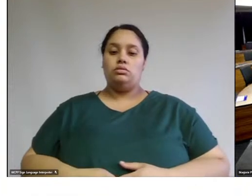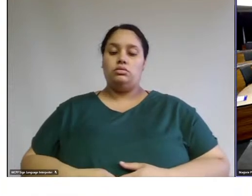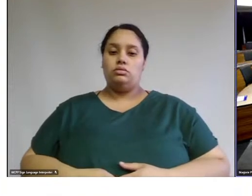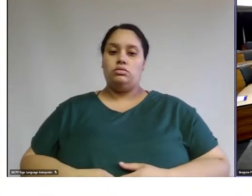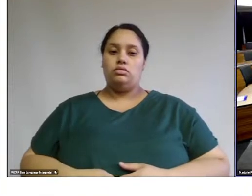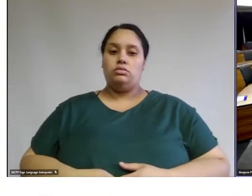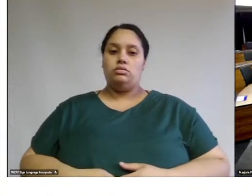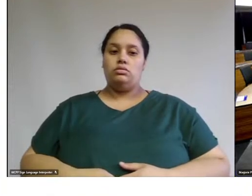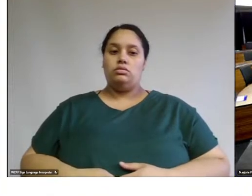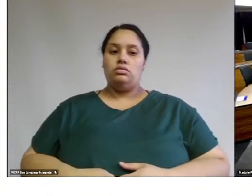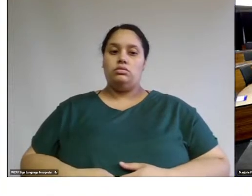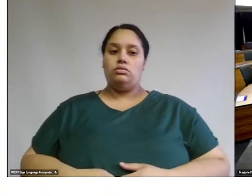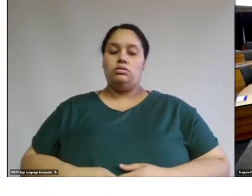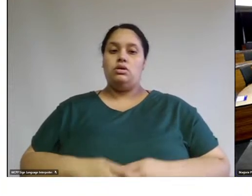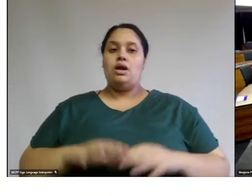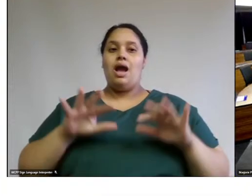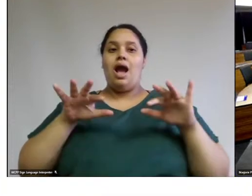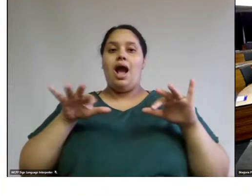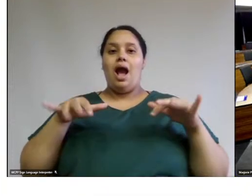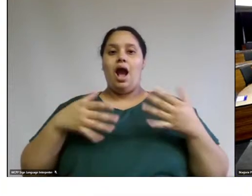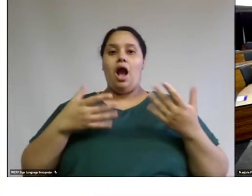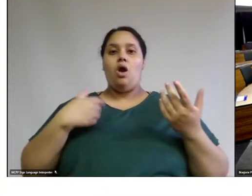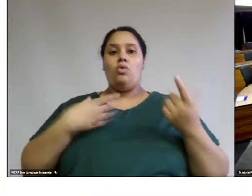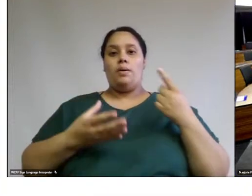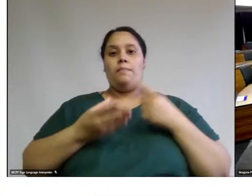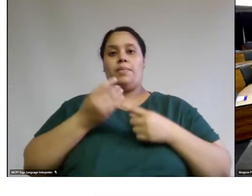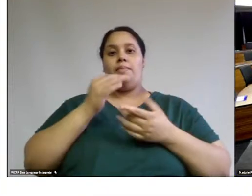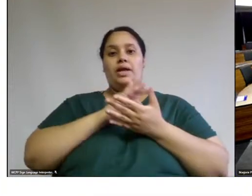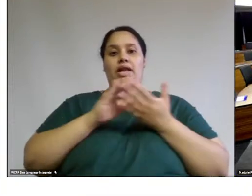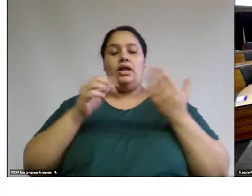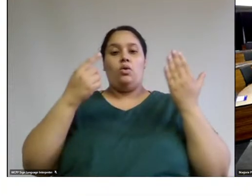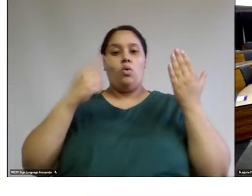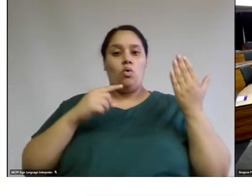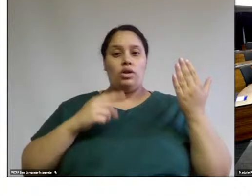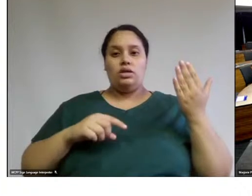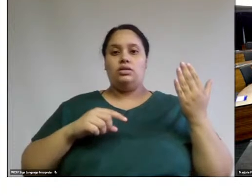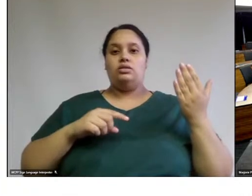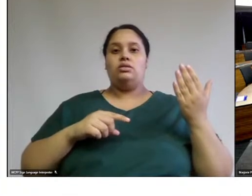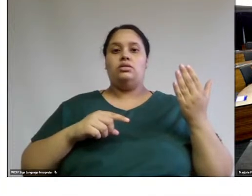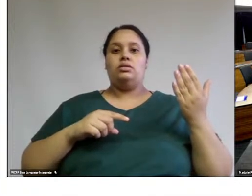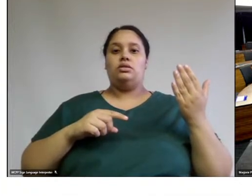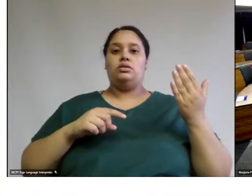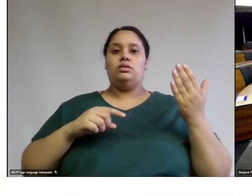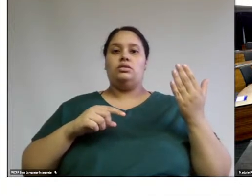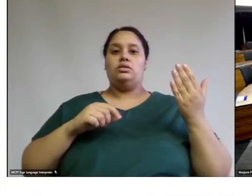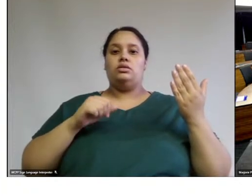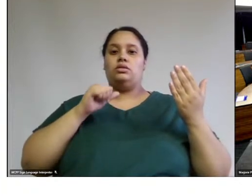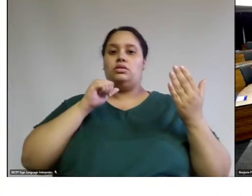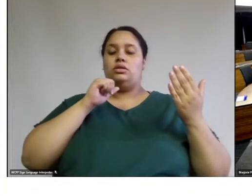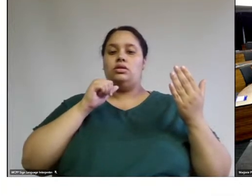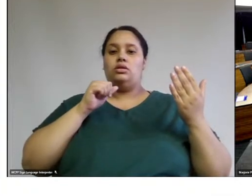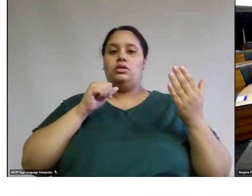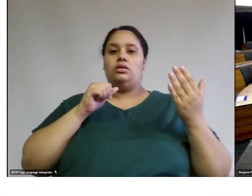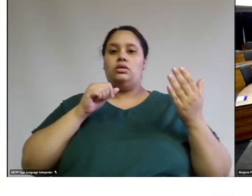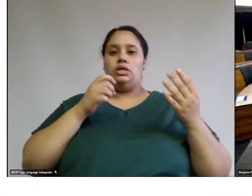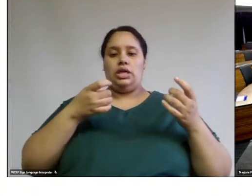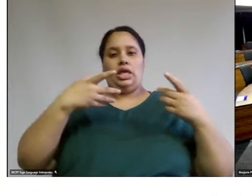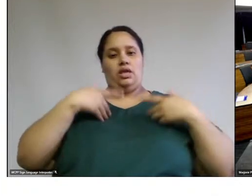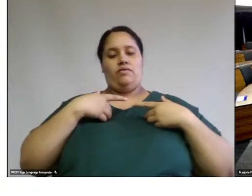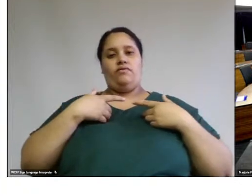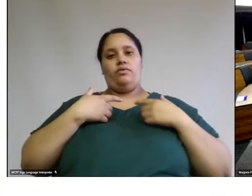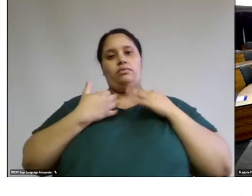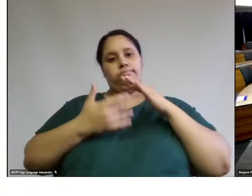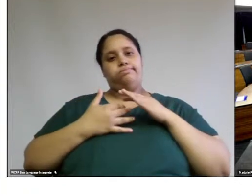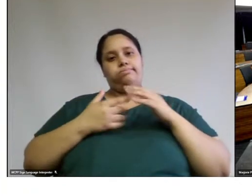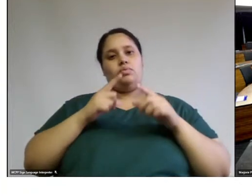clean audit, the department, although they did not give commitment, it was encouraging and inspiring from